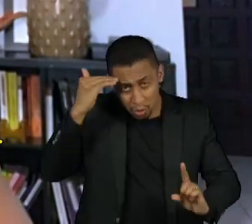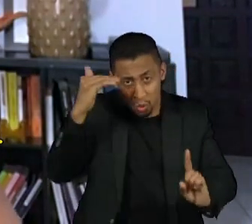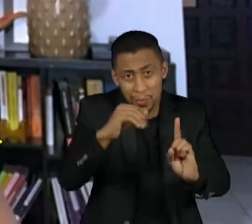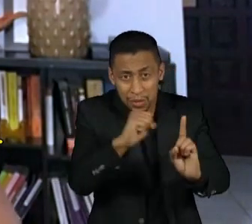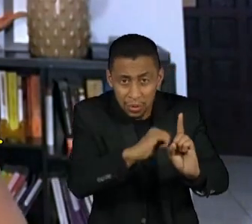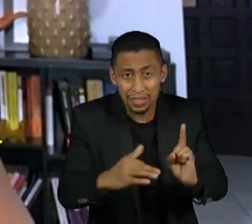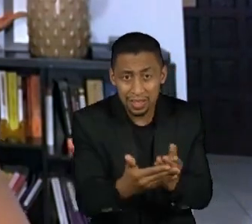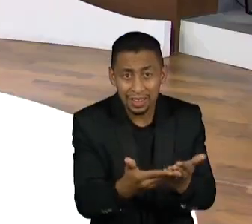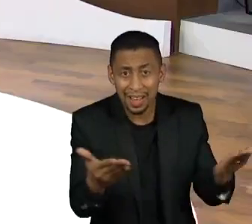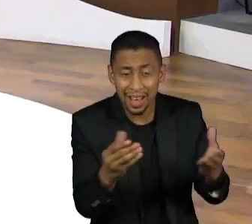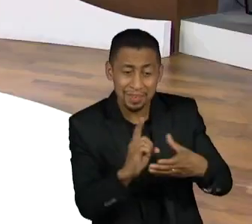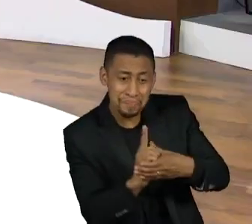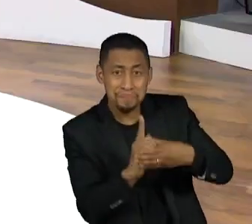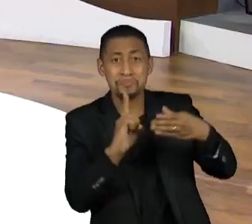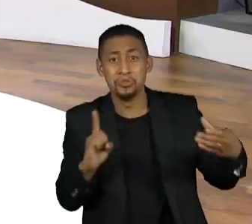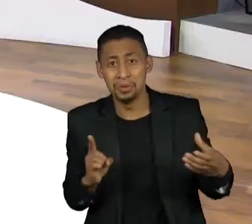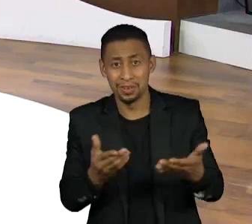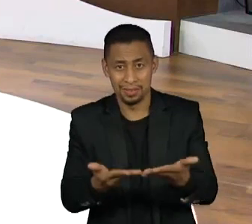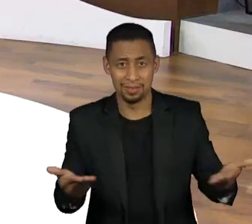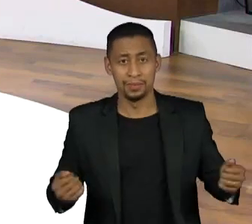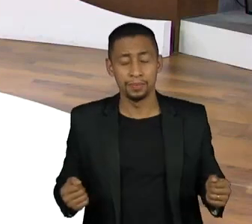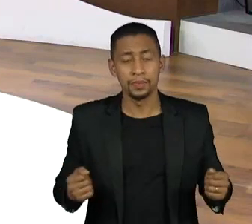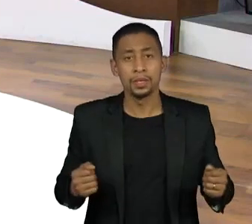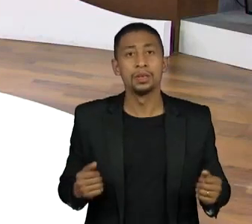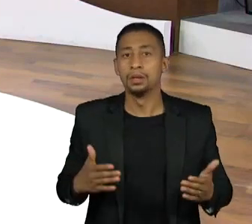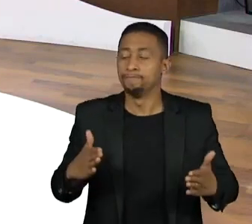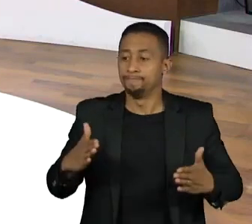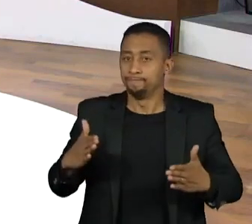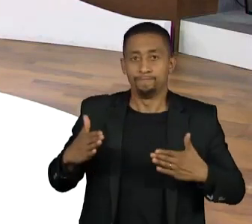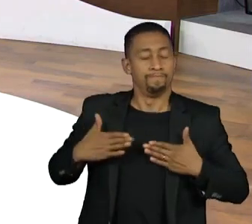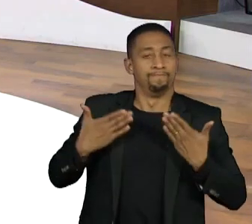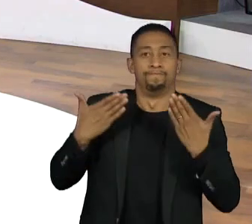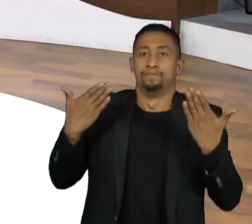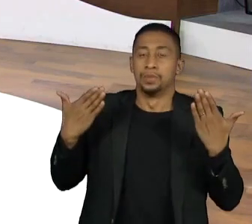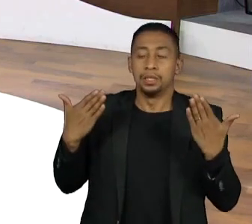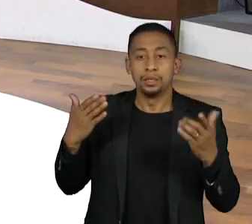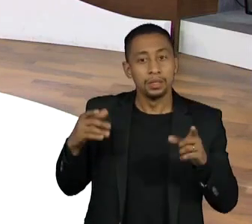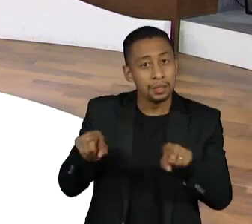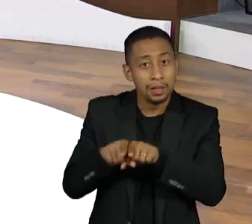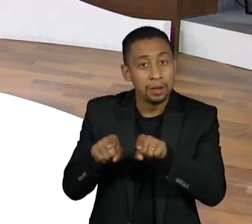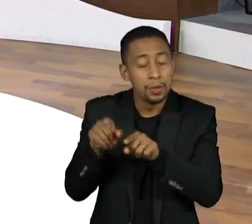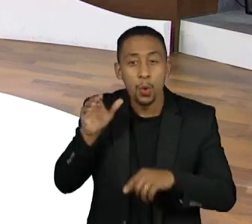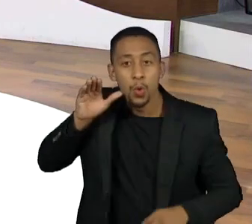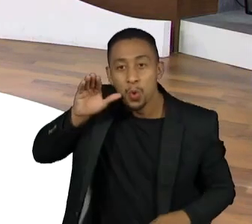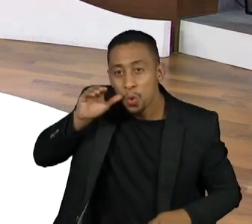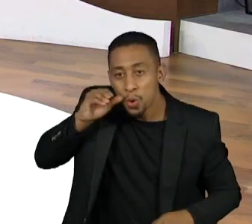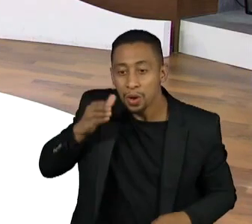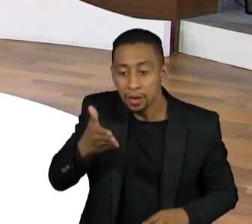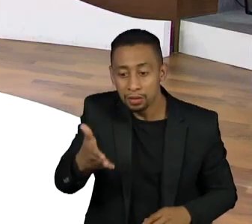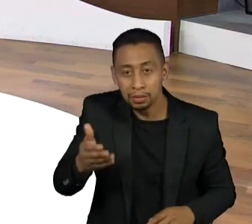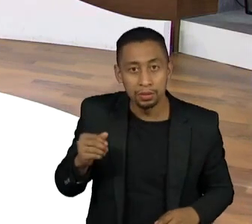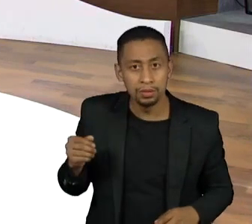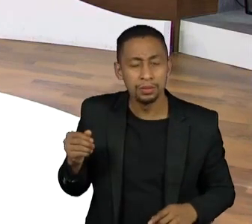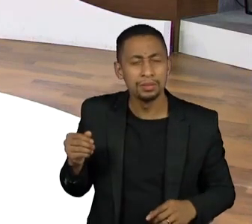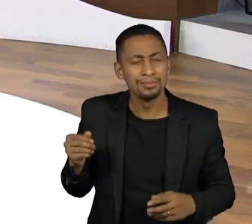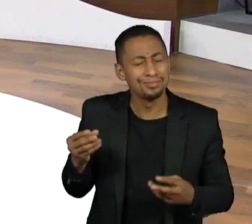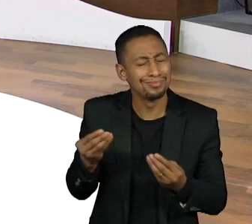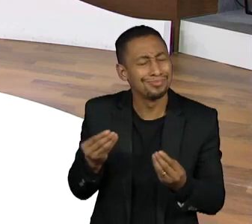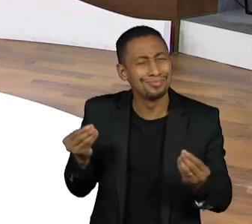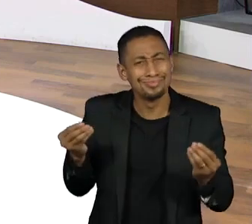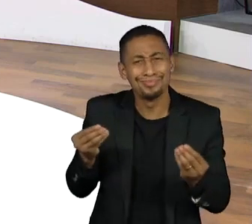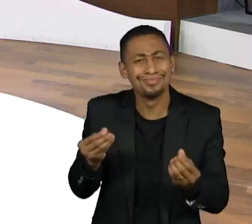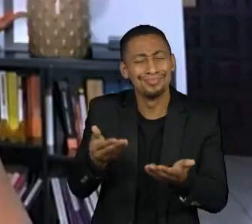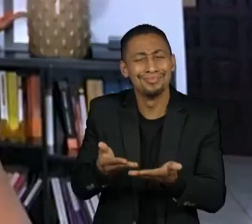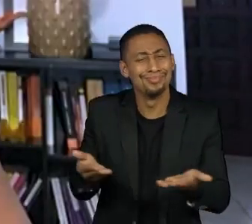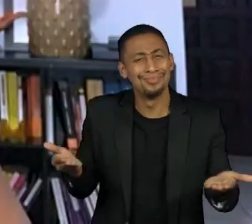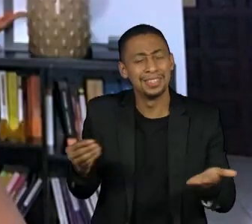them. And I was also surprised and curious that it seemed to me that there was a